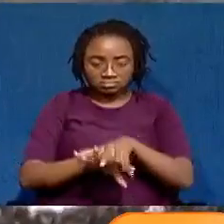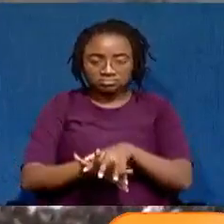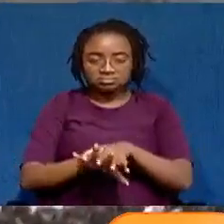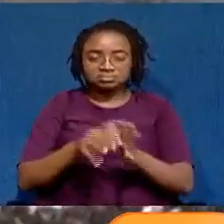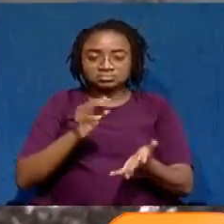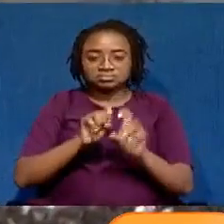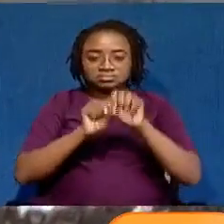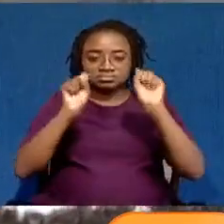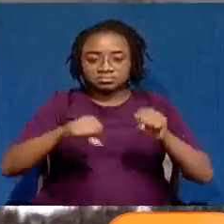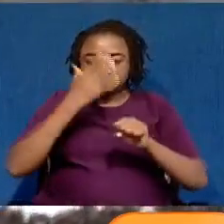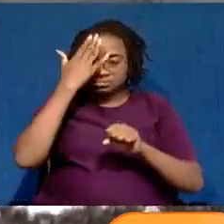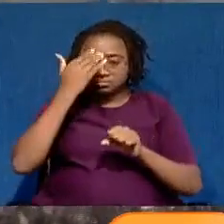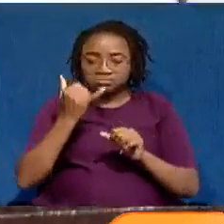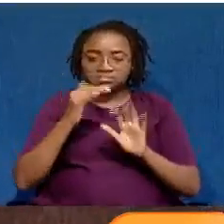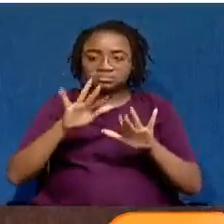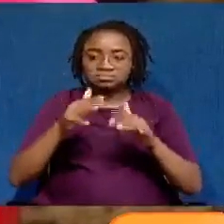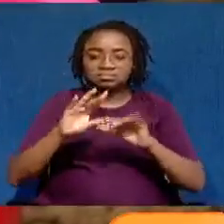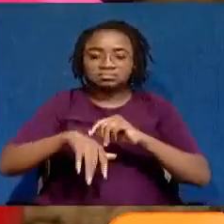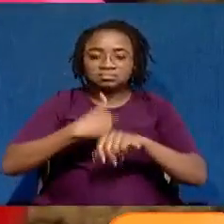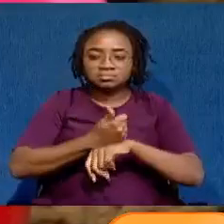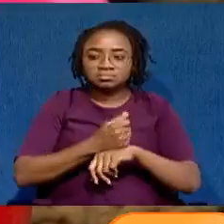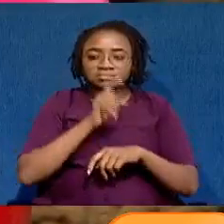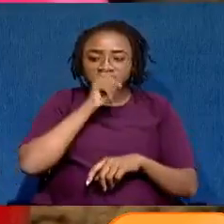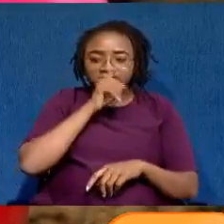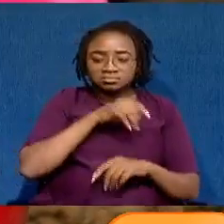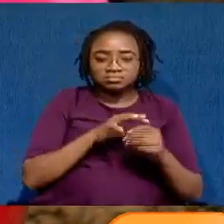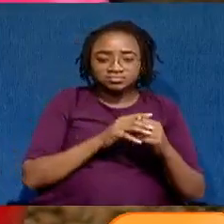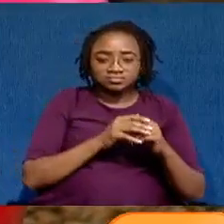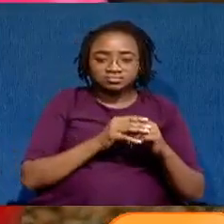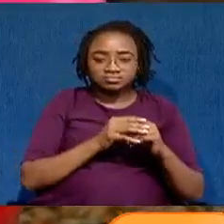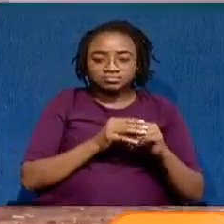up chicken. So we have the keeping of fish,